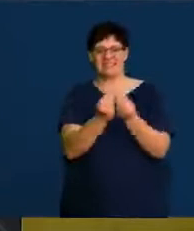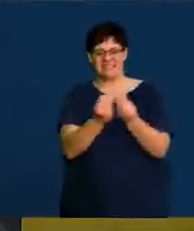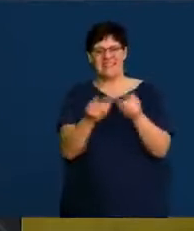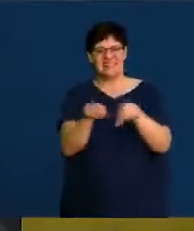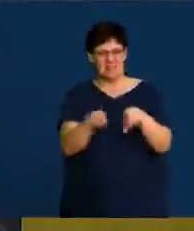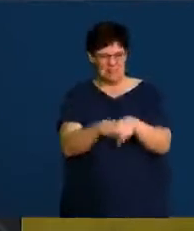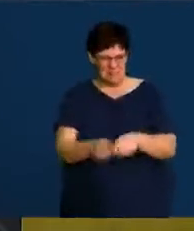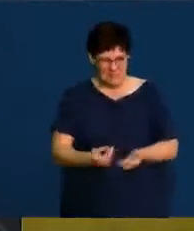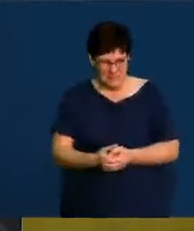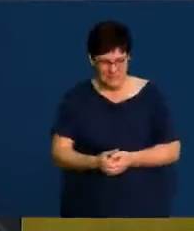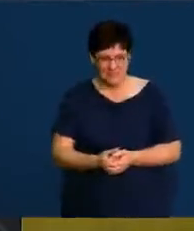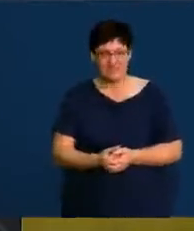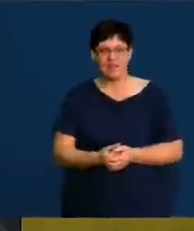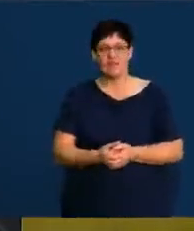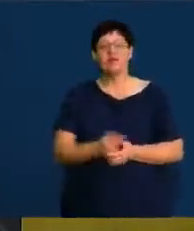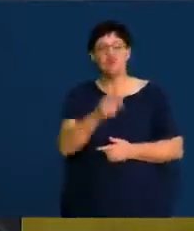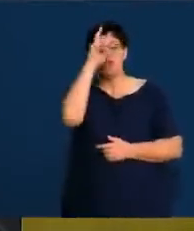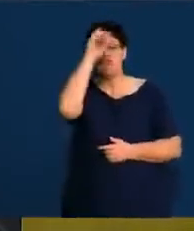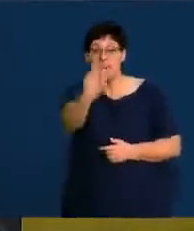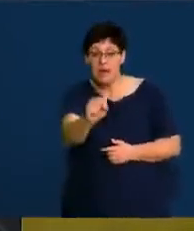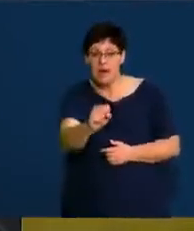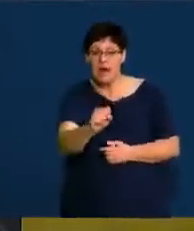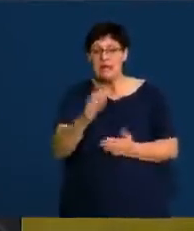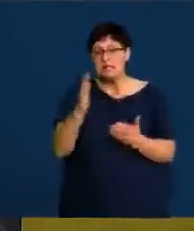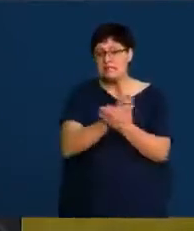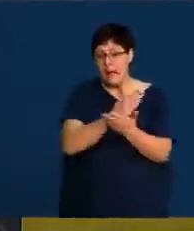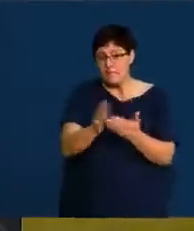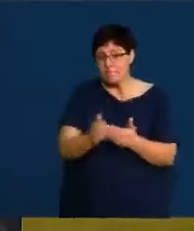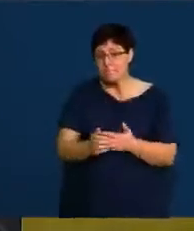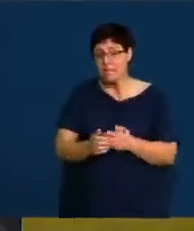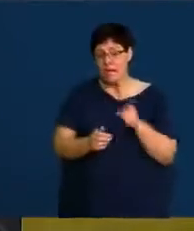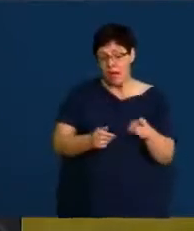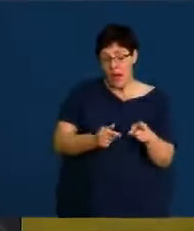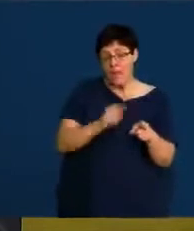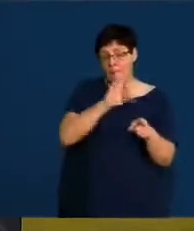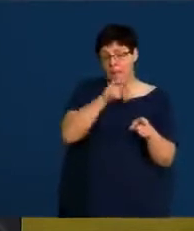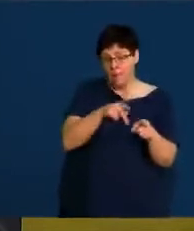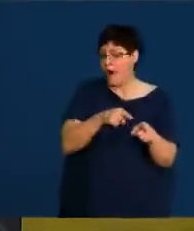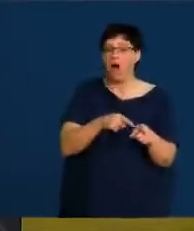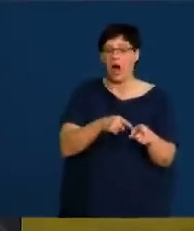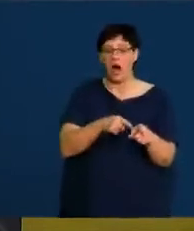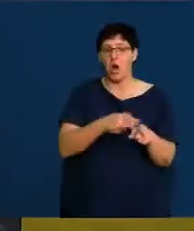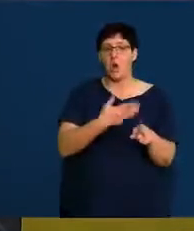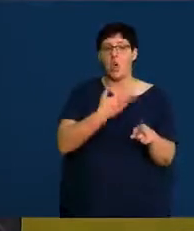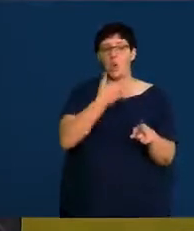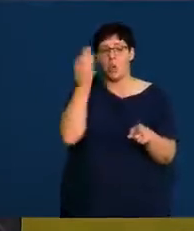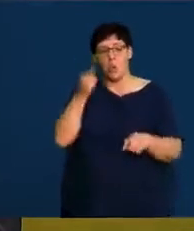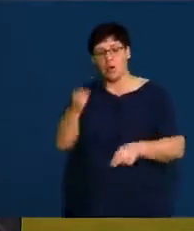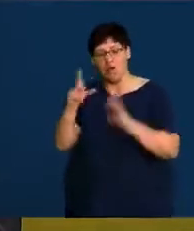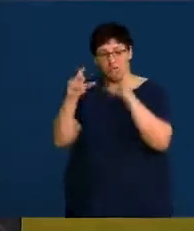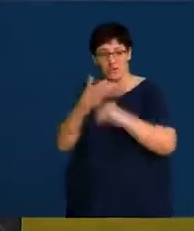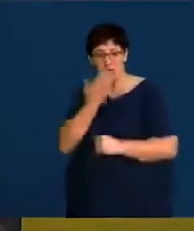same features. Remember that sometimes there are words on the map that may not necessarily be on the